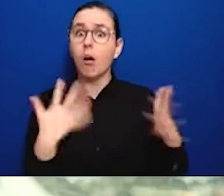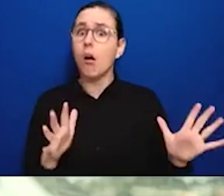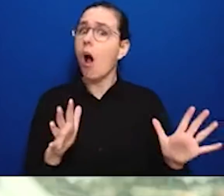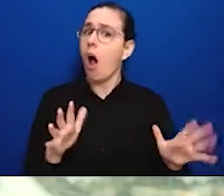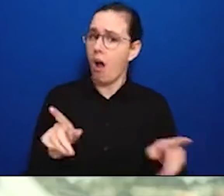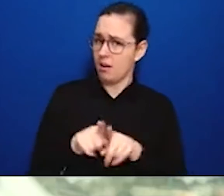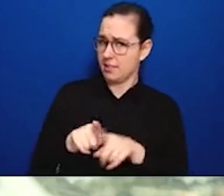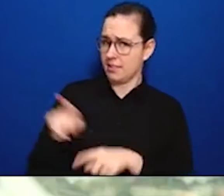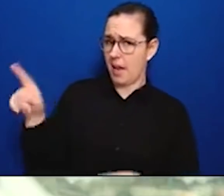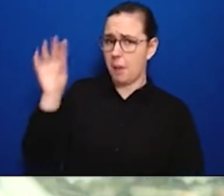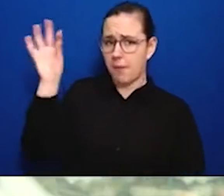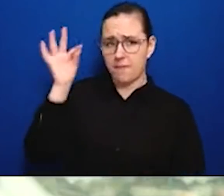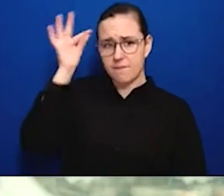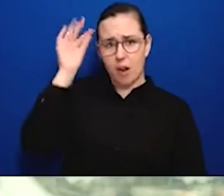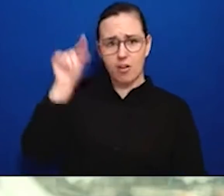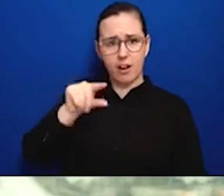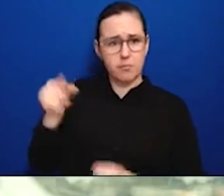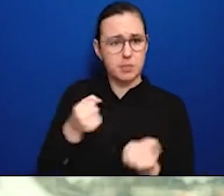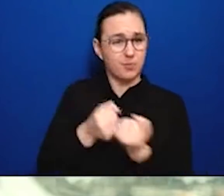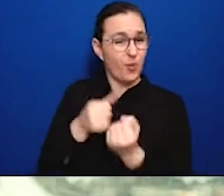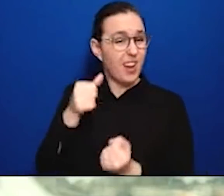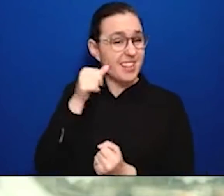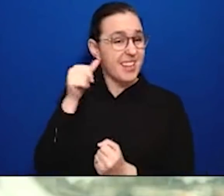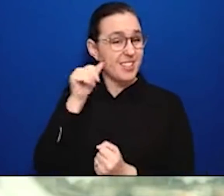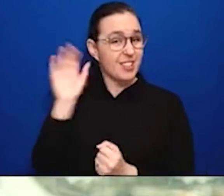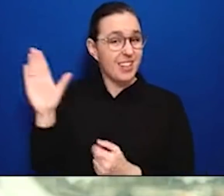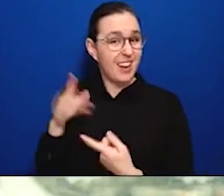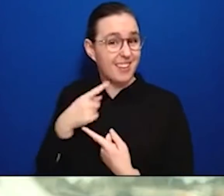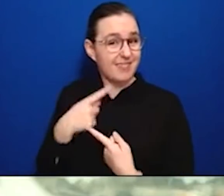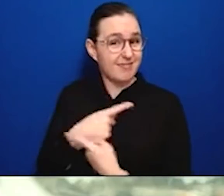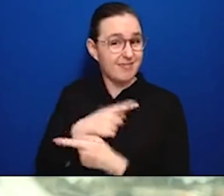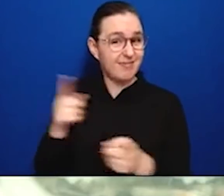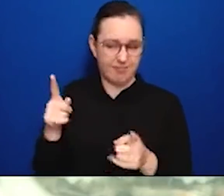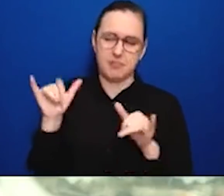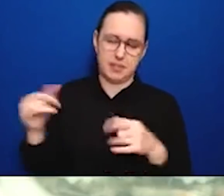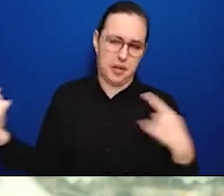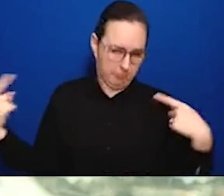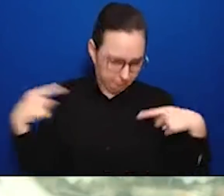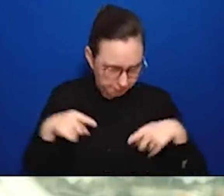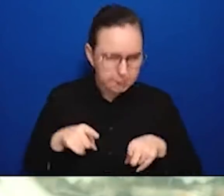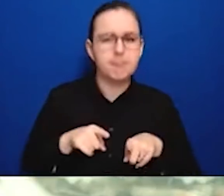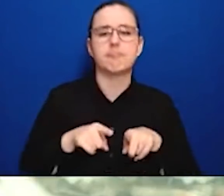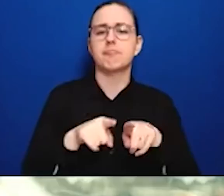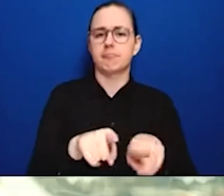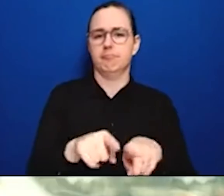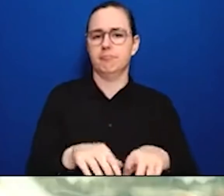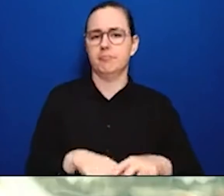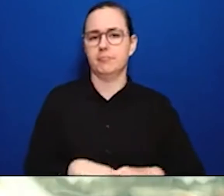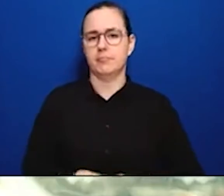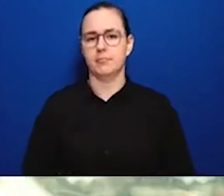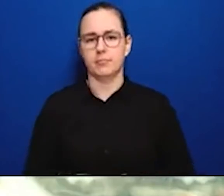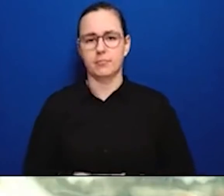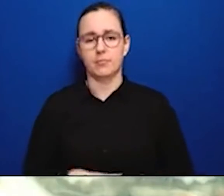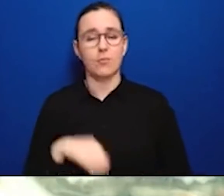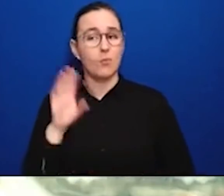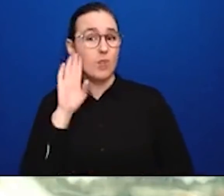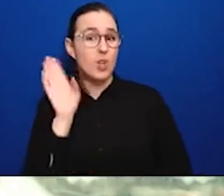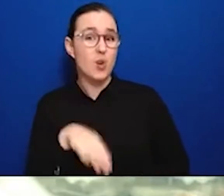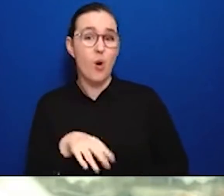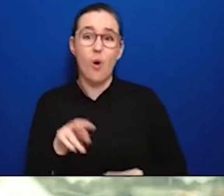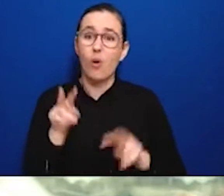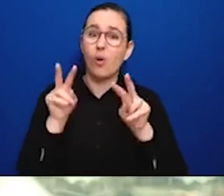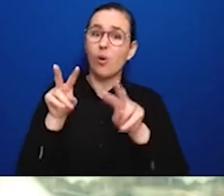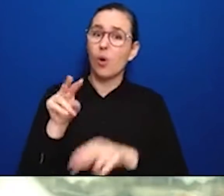been felt by some of our businesses. We understand that the news around the orders and the timing is incredibly